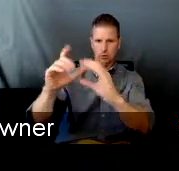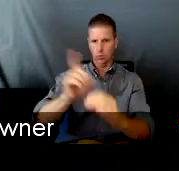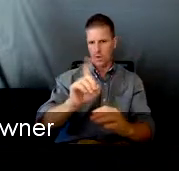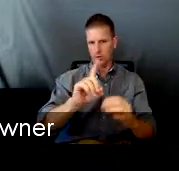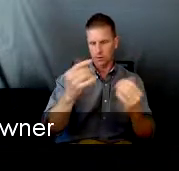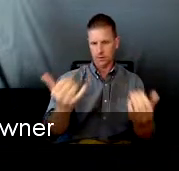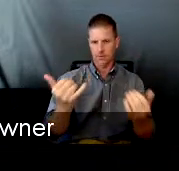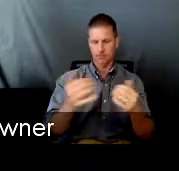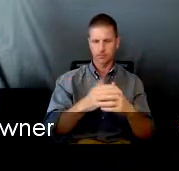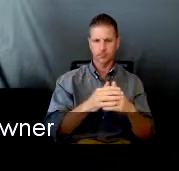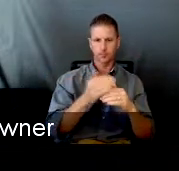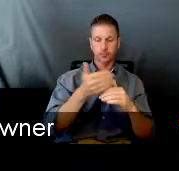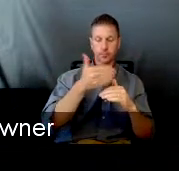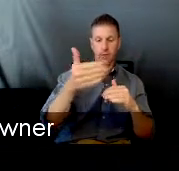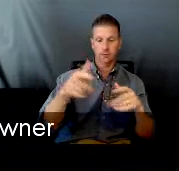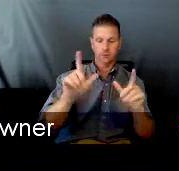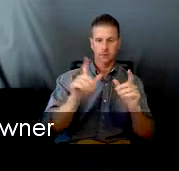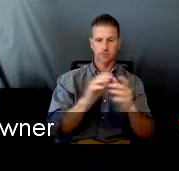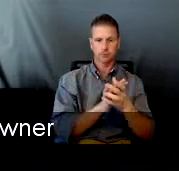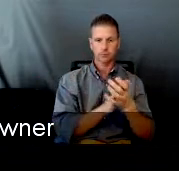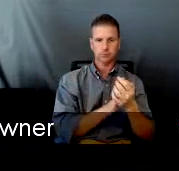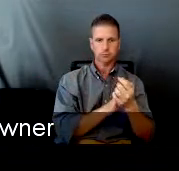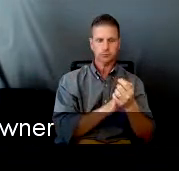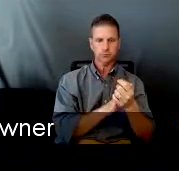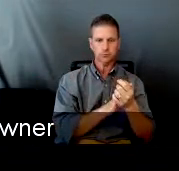And next slide, please.